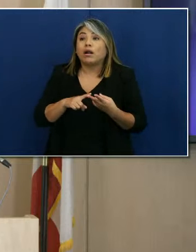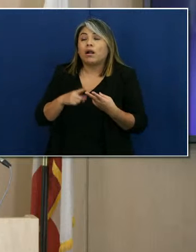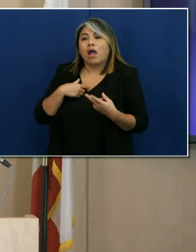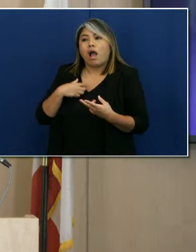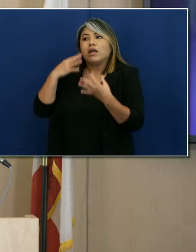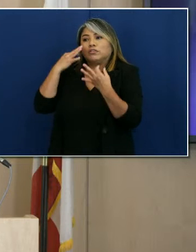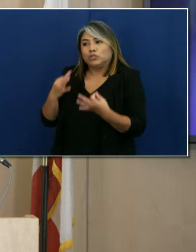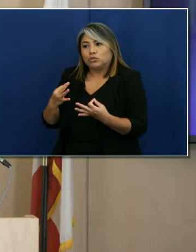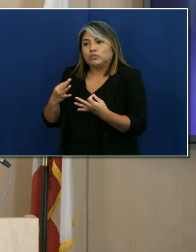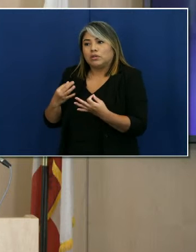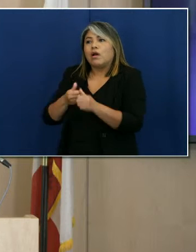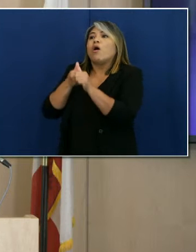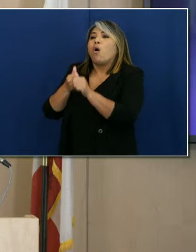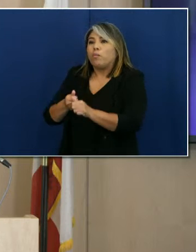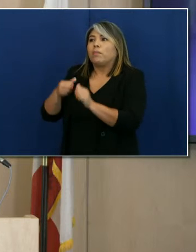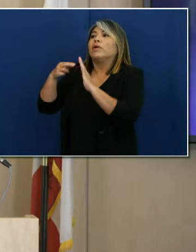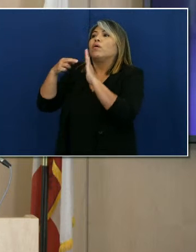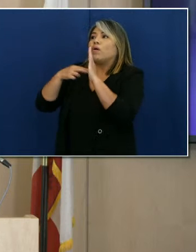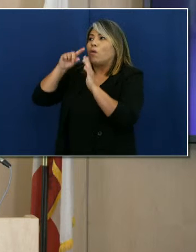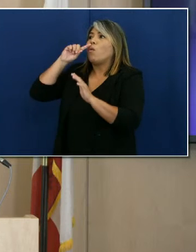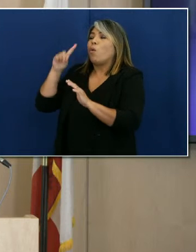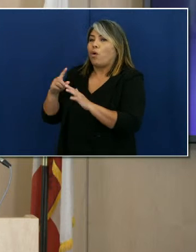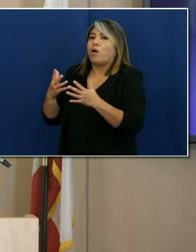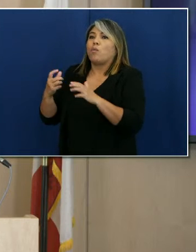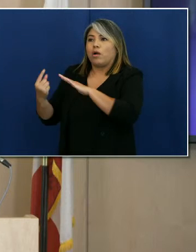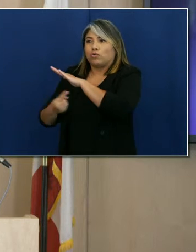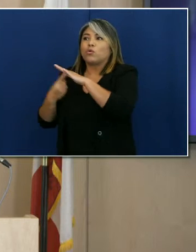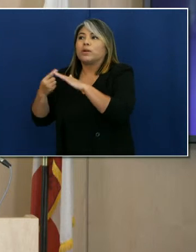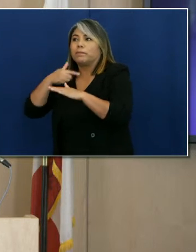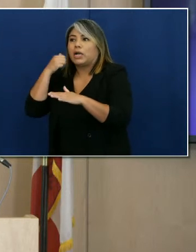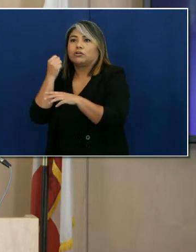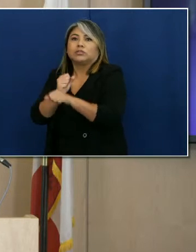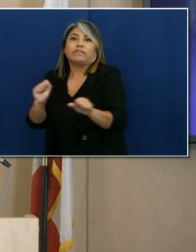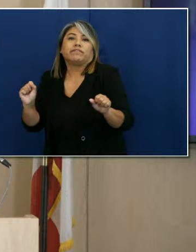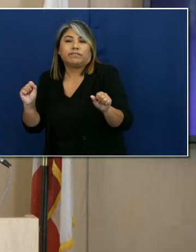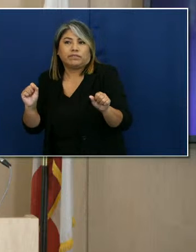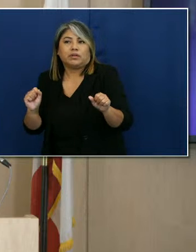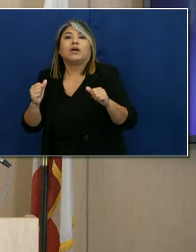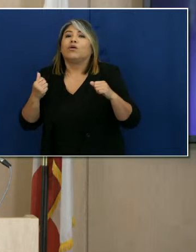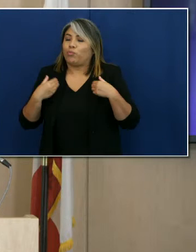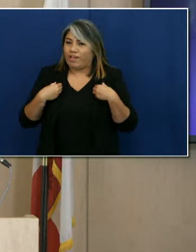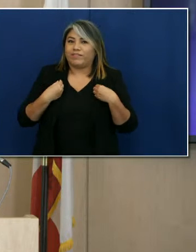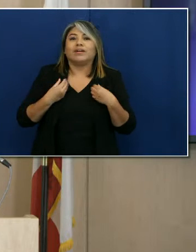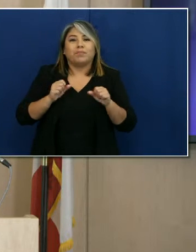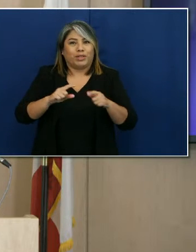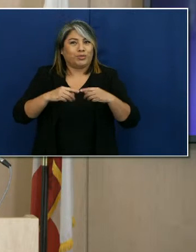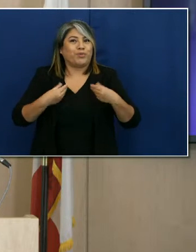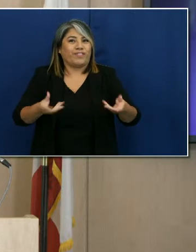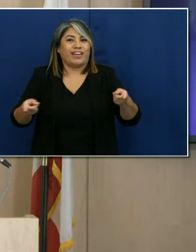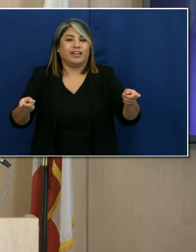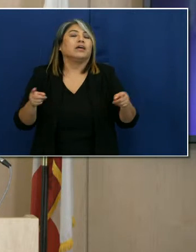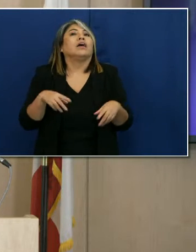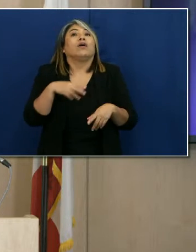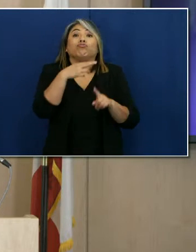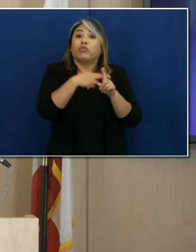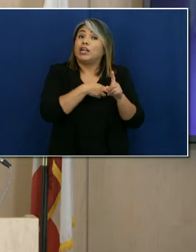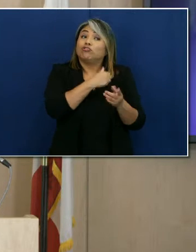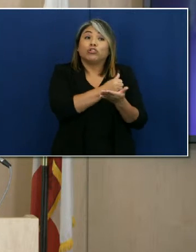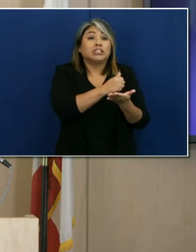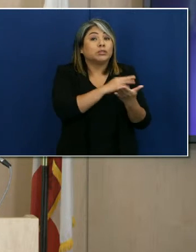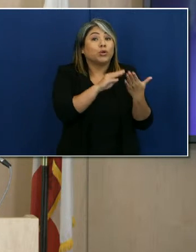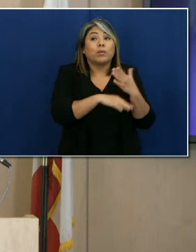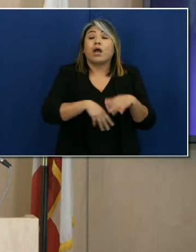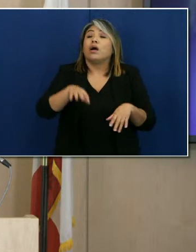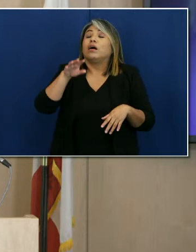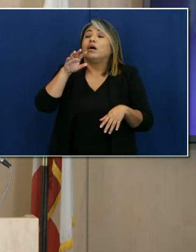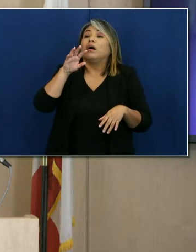to have to follow the public health guidance to quarantine or to isolate. Now we have the ability to provide that. Certainly the rental assistance program, the Wi-Fi